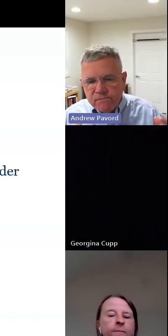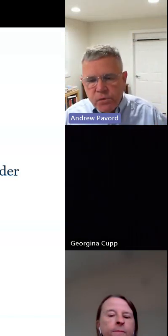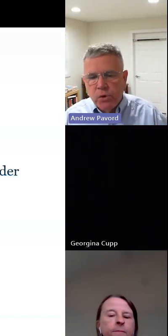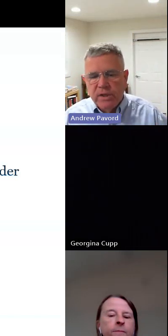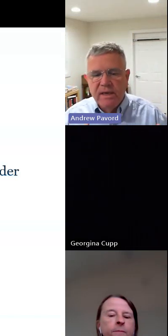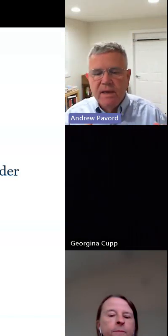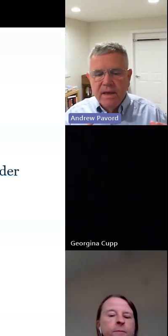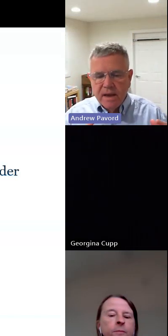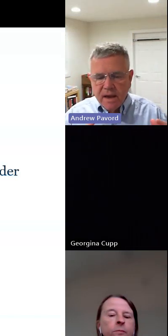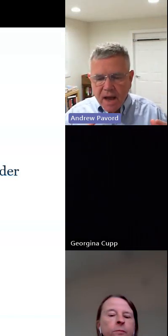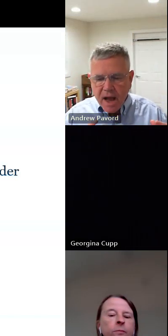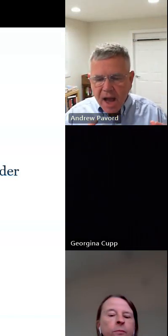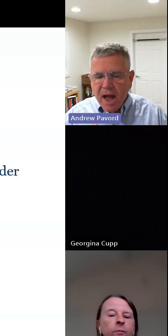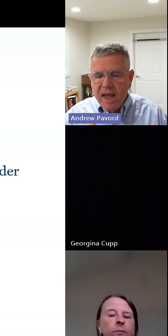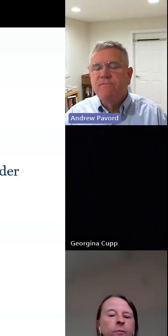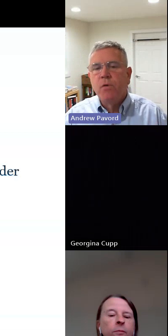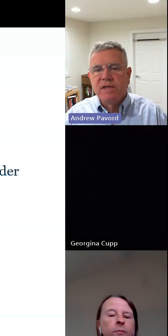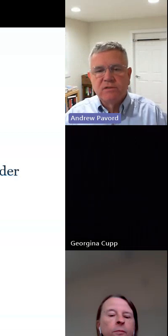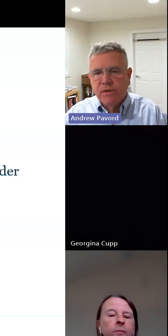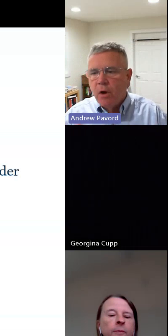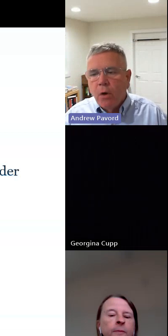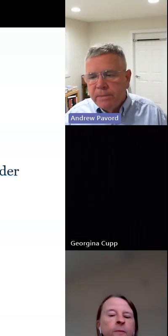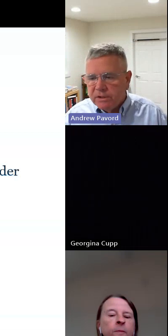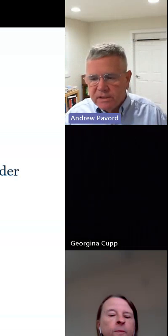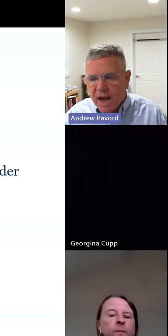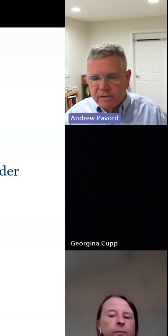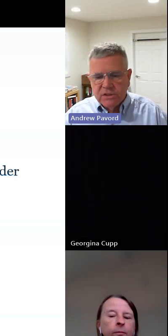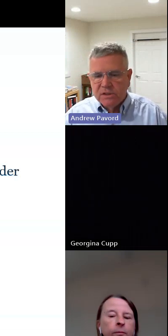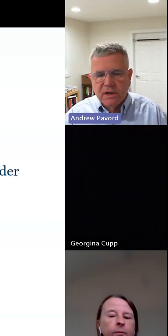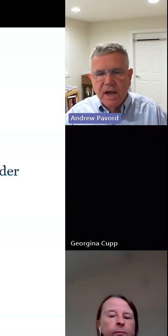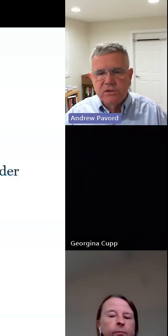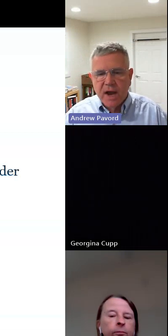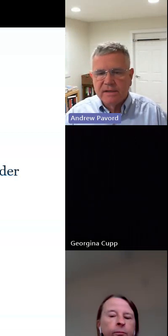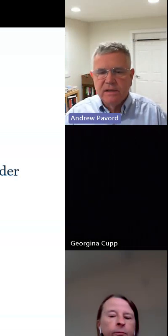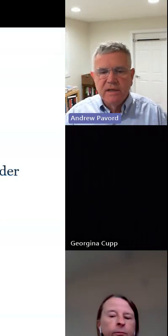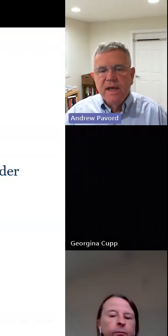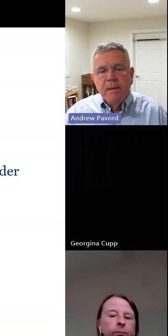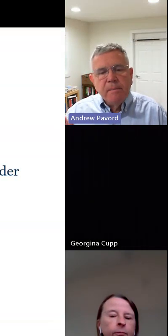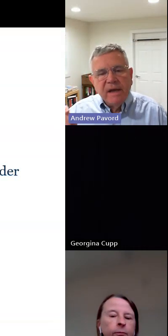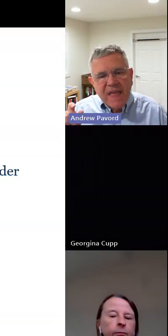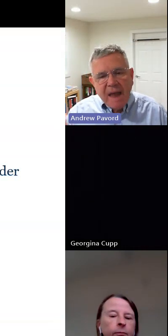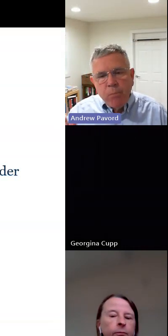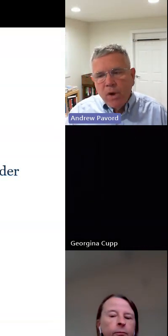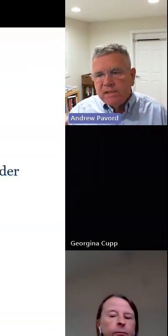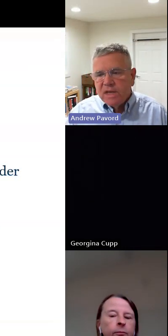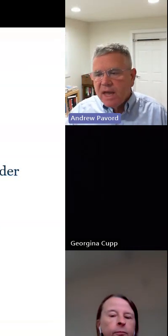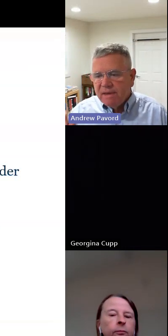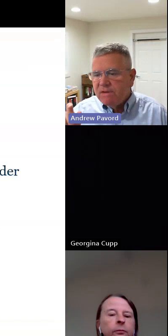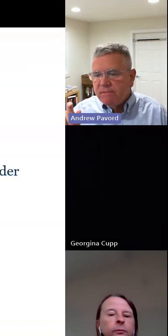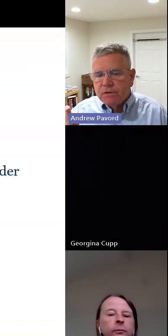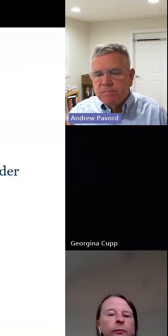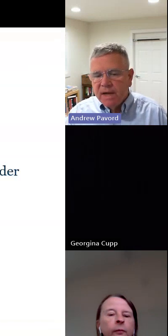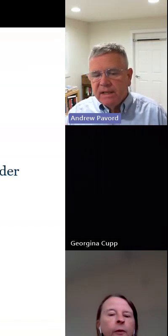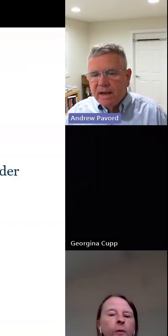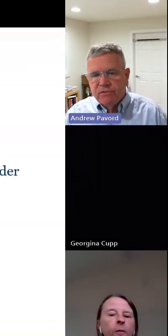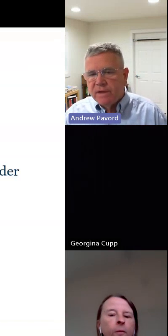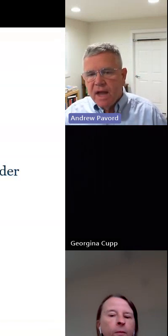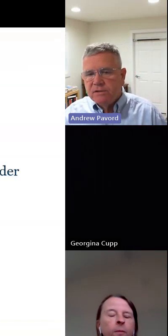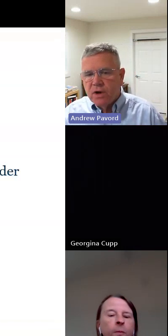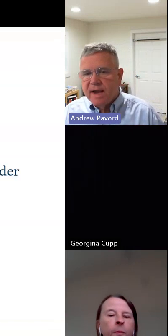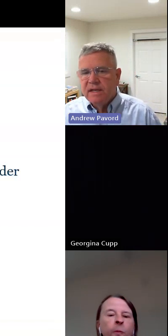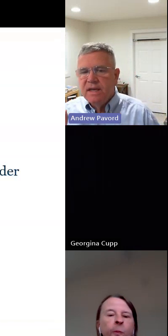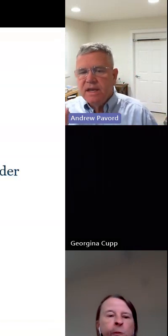not fully invoiced for the whole $1 million in their contract. But at that point in time, even if there's money